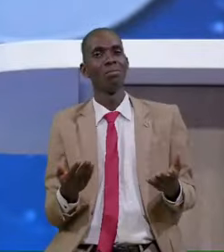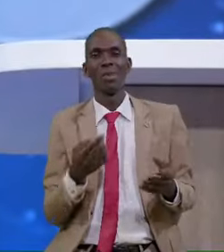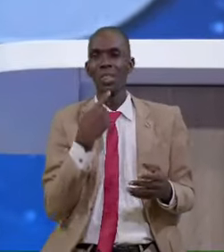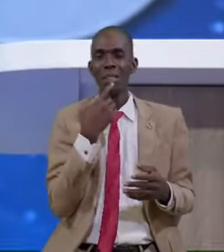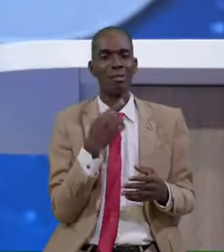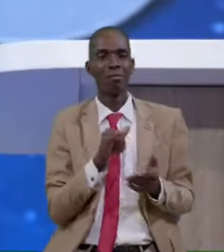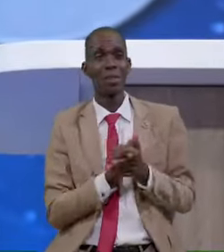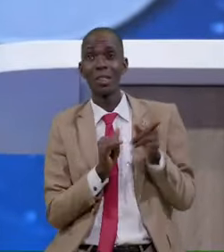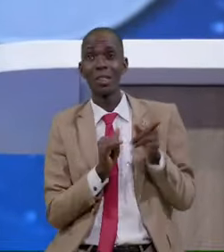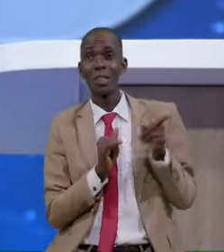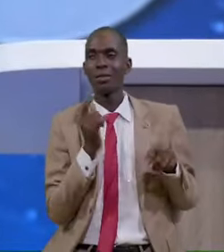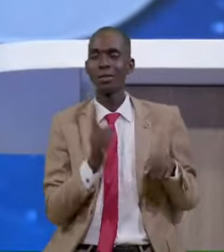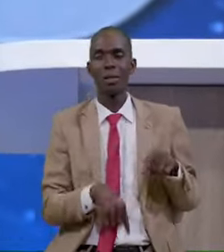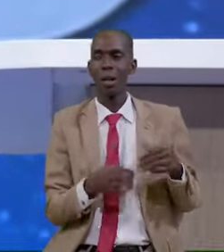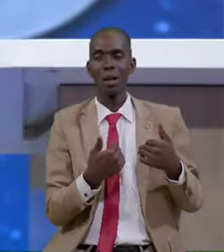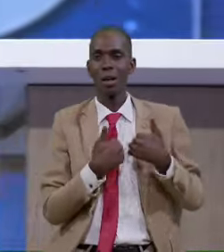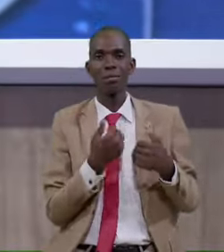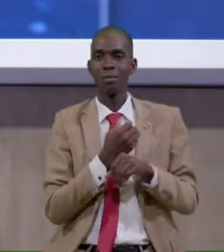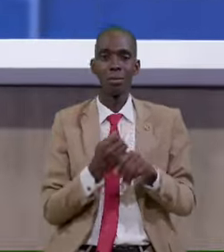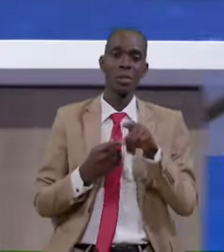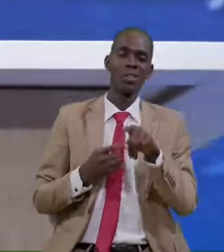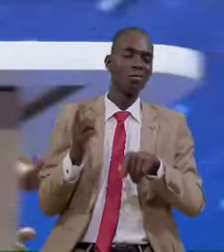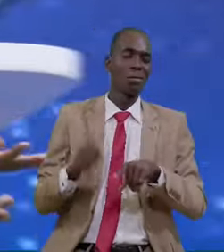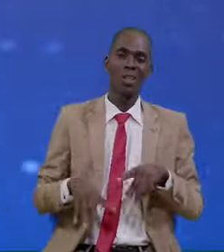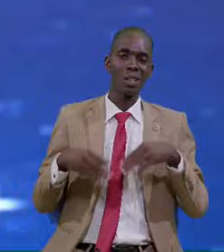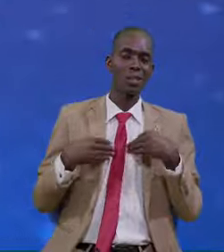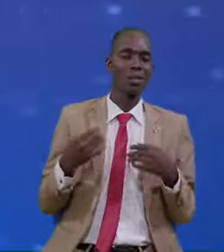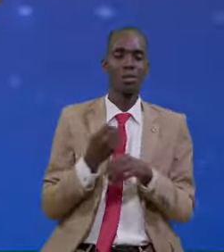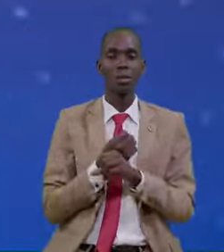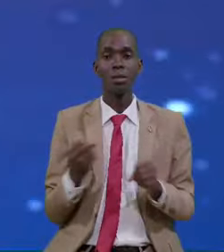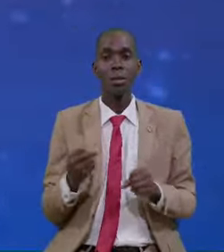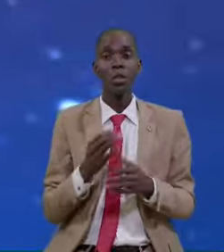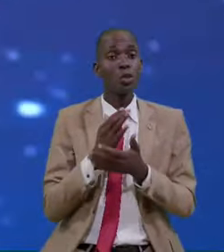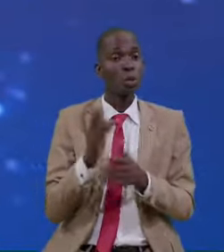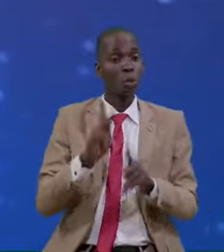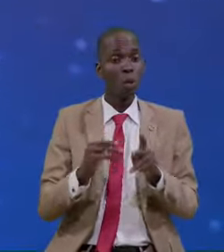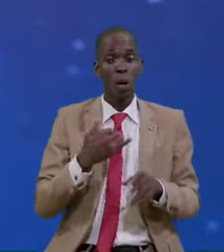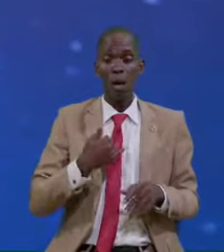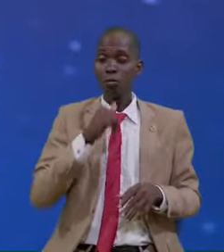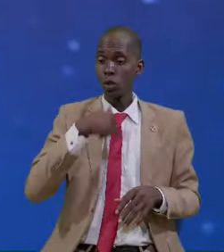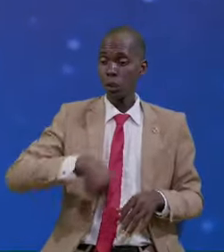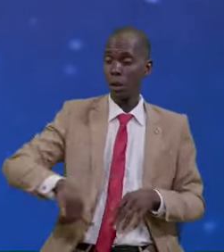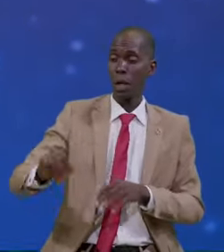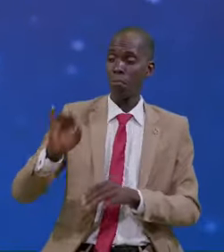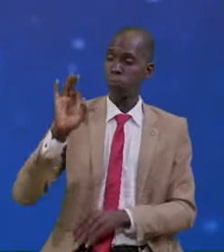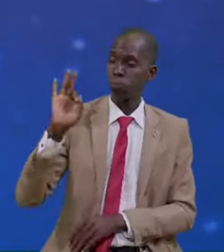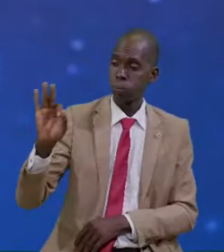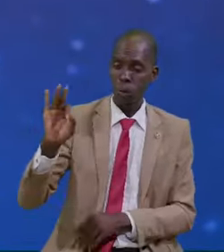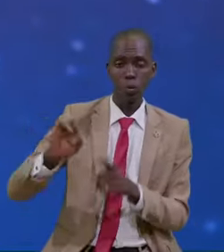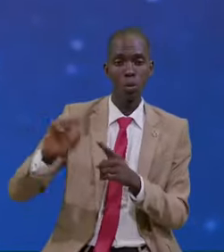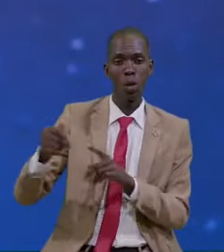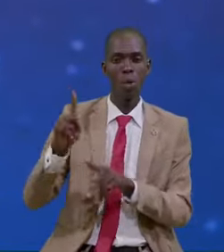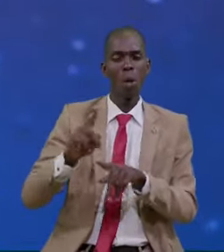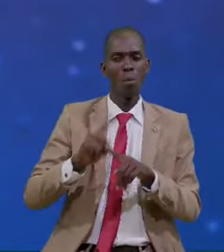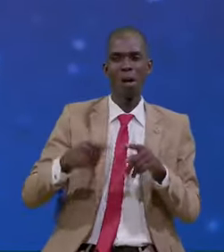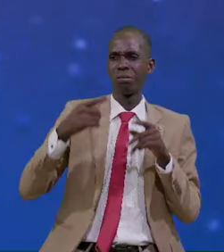cannot have, that one they cannot have. You know, there are some people, they will not even talk to other people. They say they cannot. How